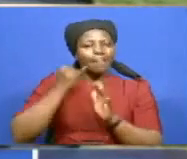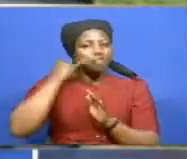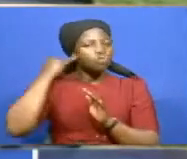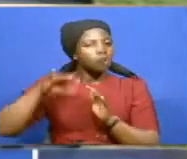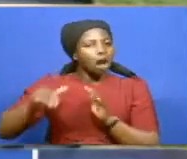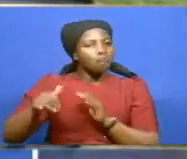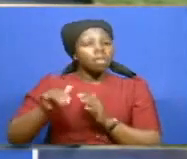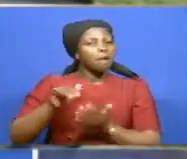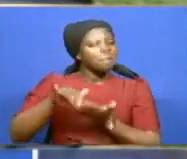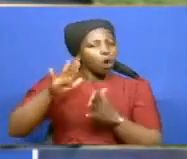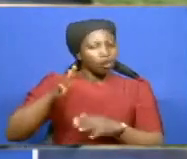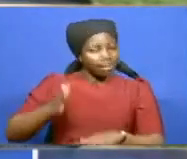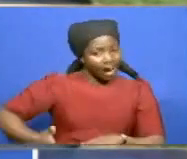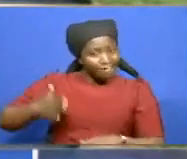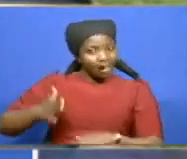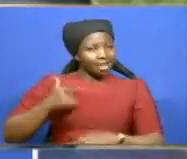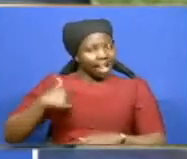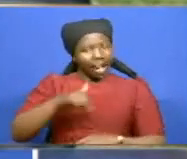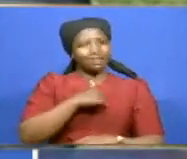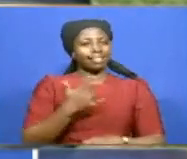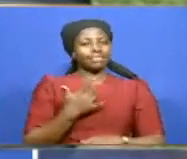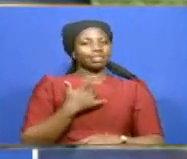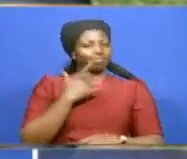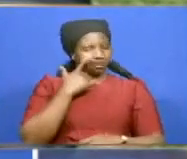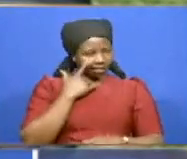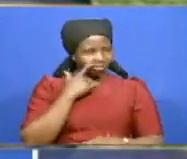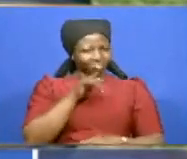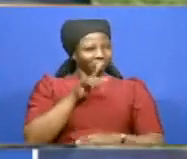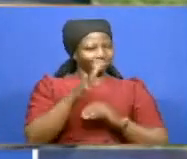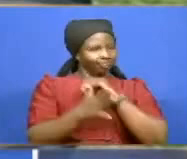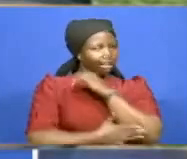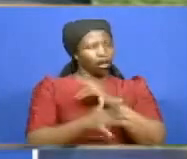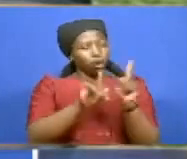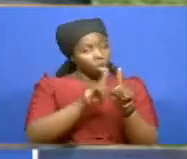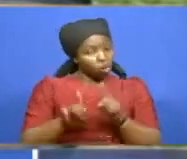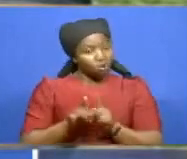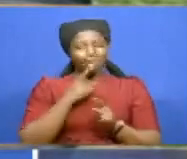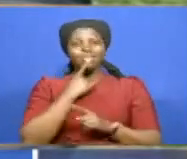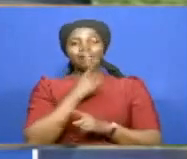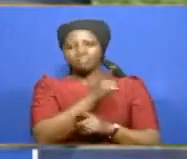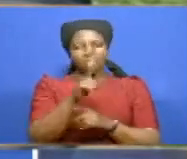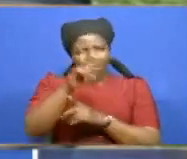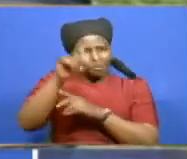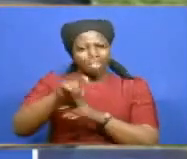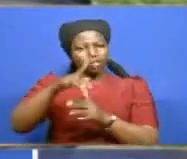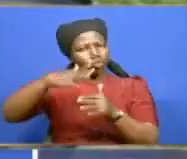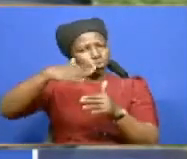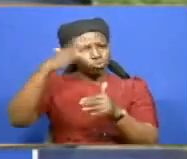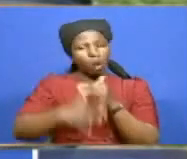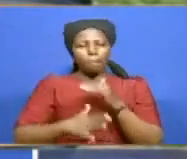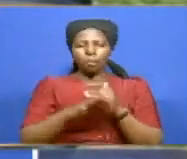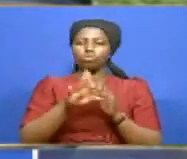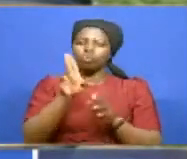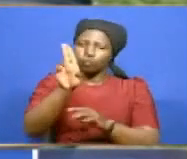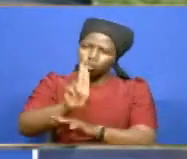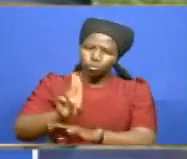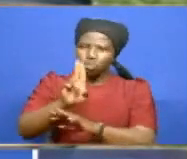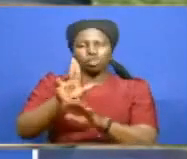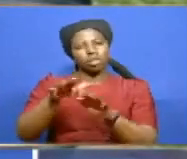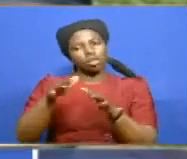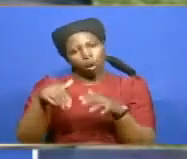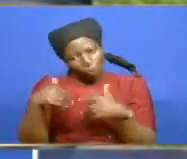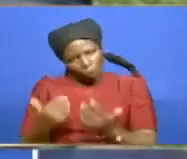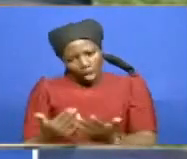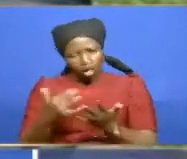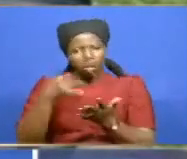that with a lot of exception. And we say, we tell them that they need to desist from using, from dragging